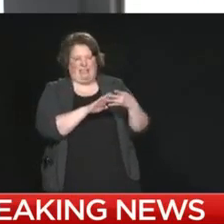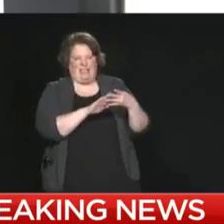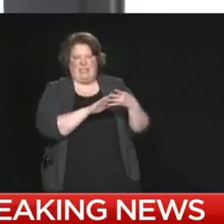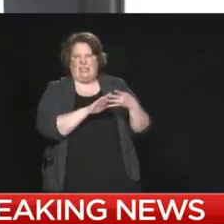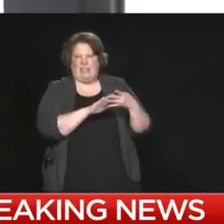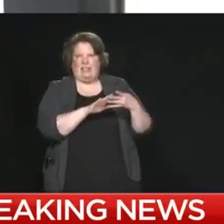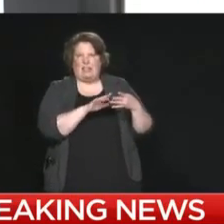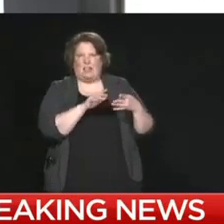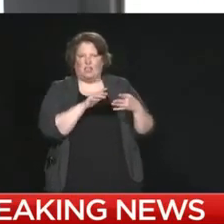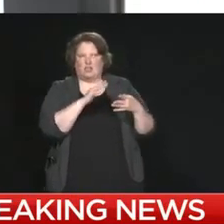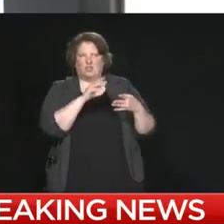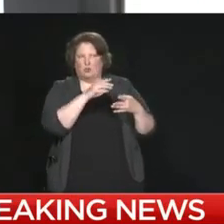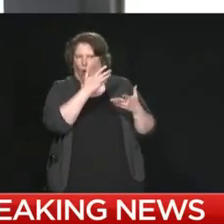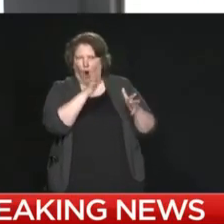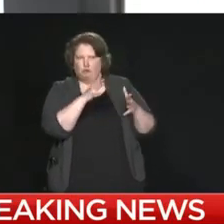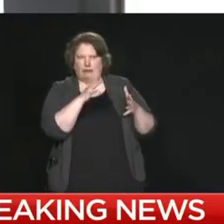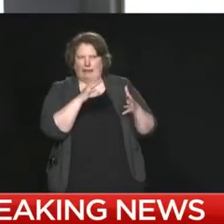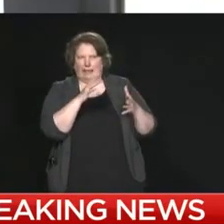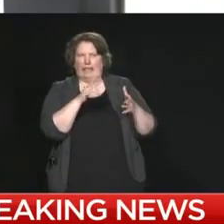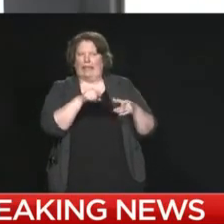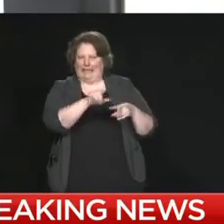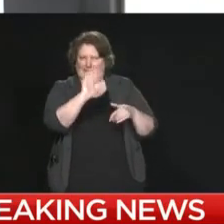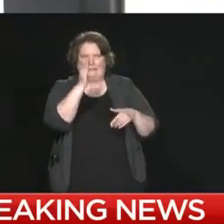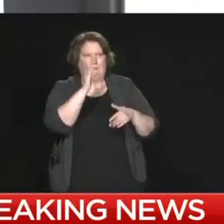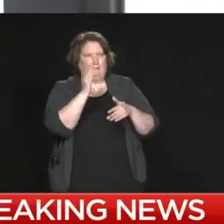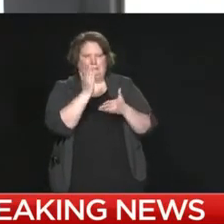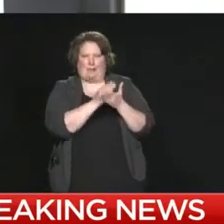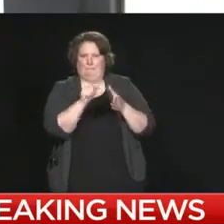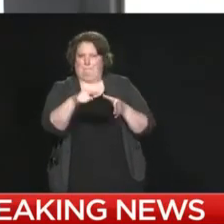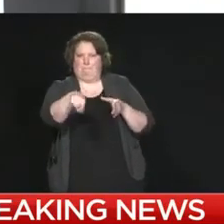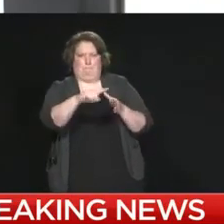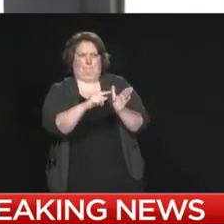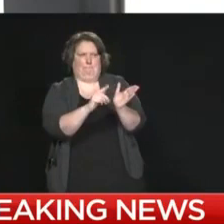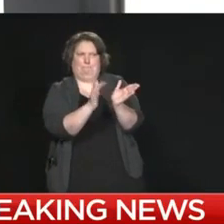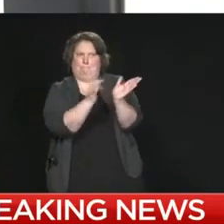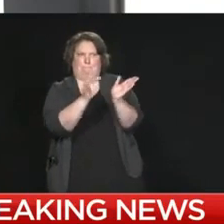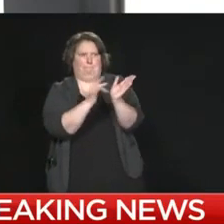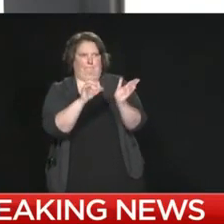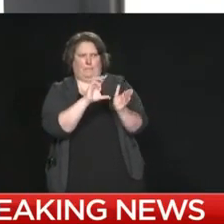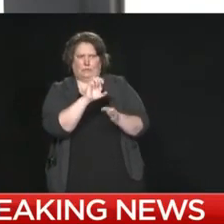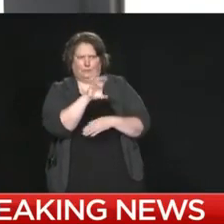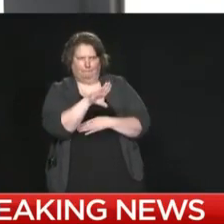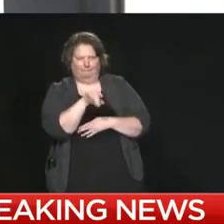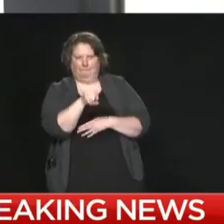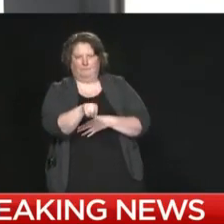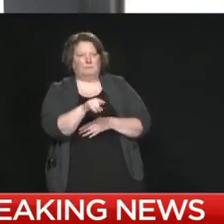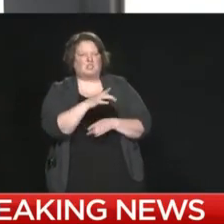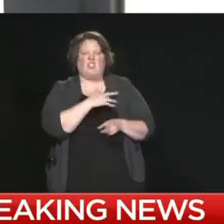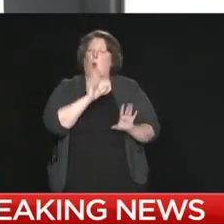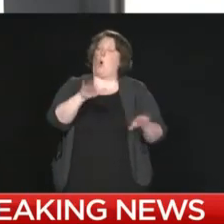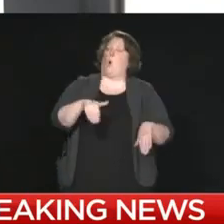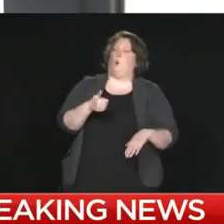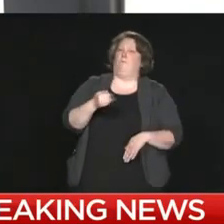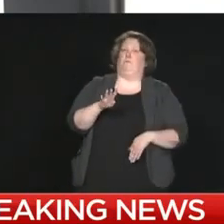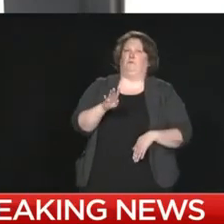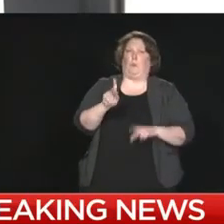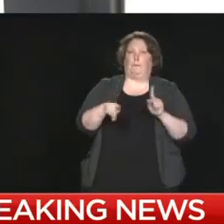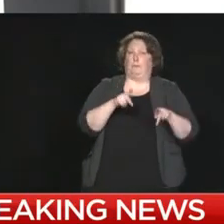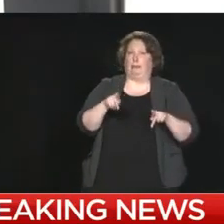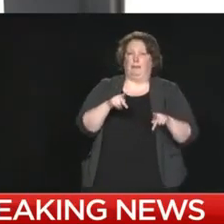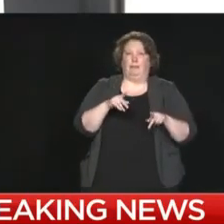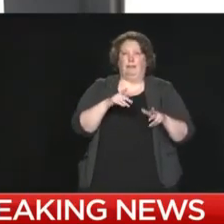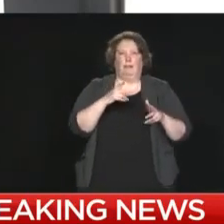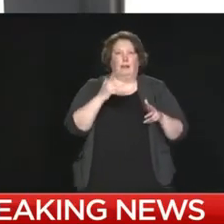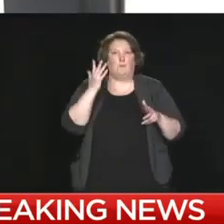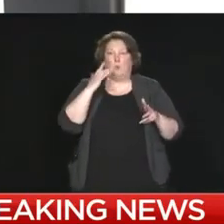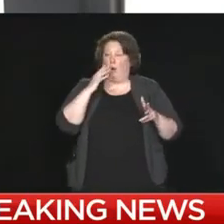some fraud with CERB, you discounted the abuse, saying that it was probably just a few people among millions of